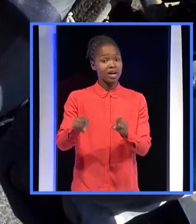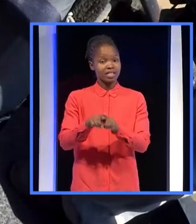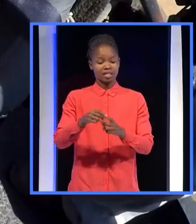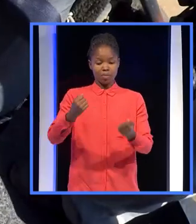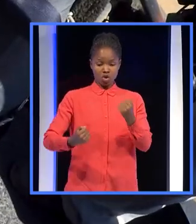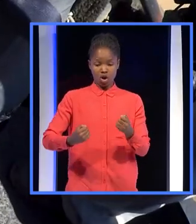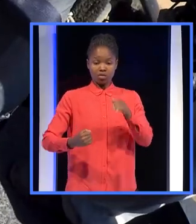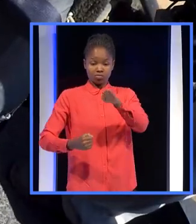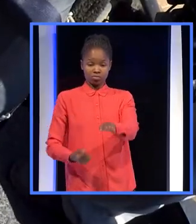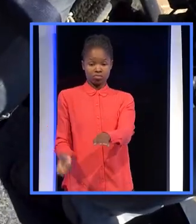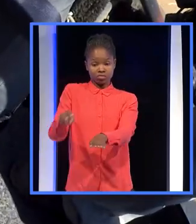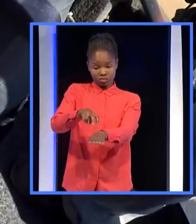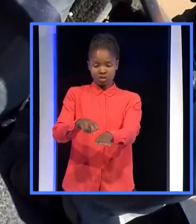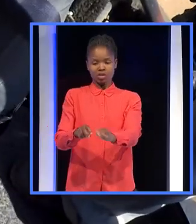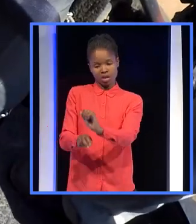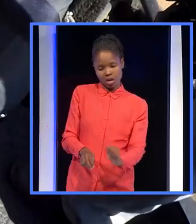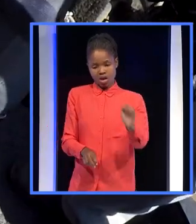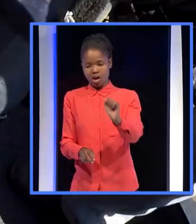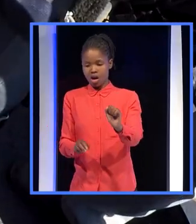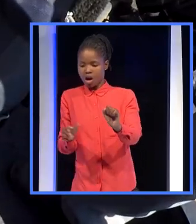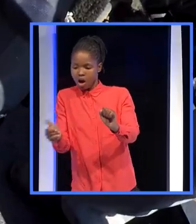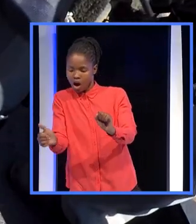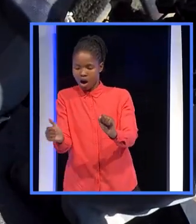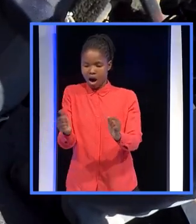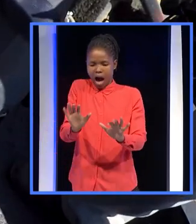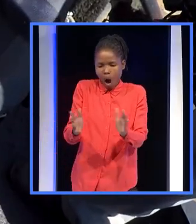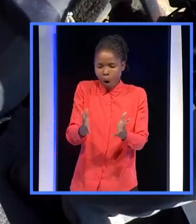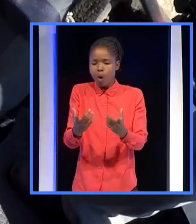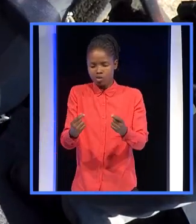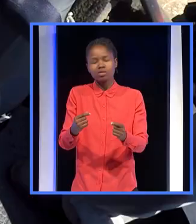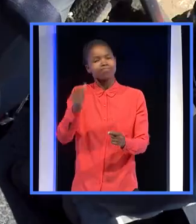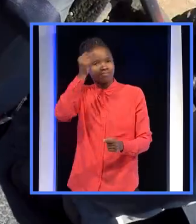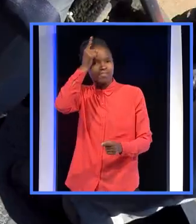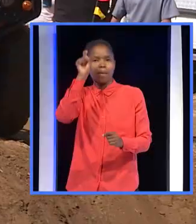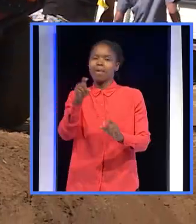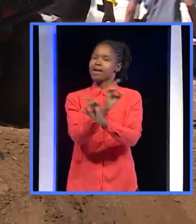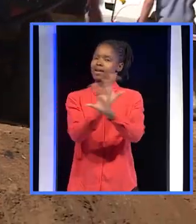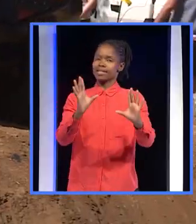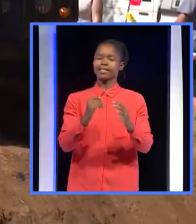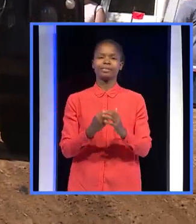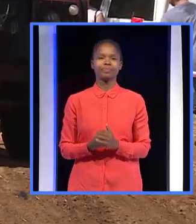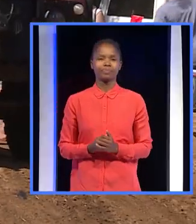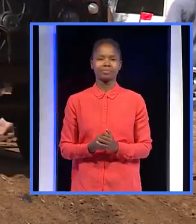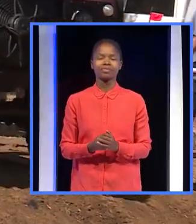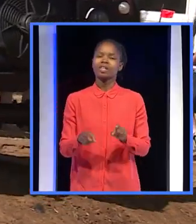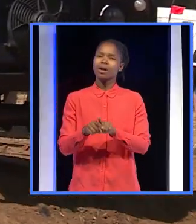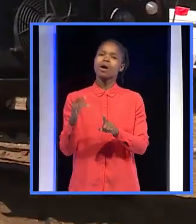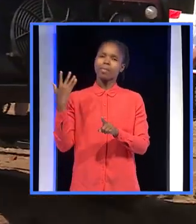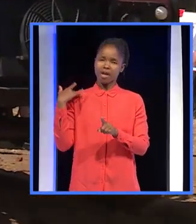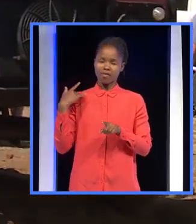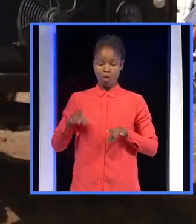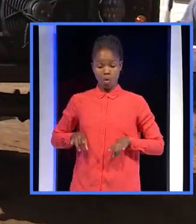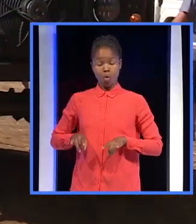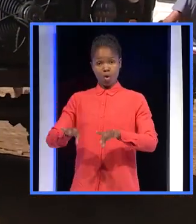understand what's happening and understand the dynamics of what you're doing. Now, we know what happened or where wheelchair rugby started for